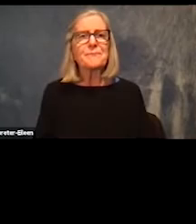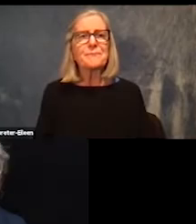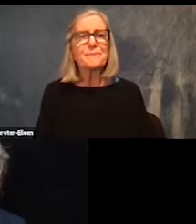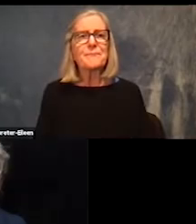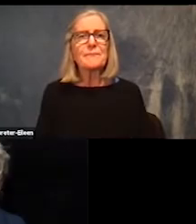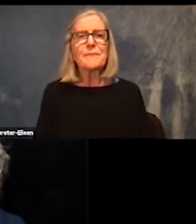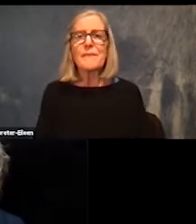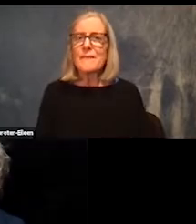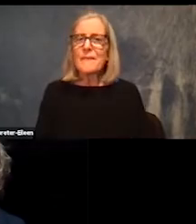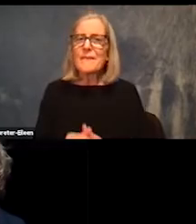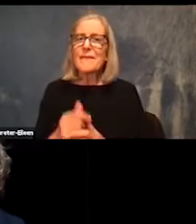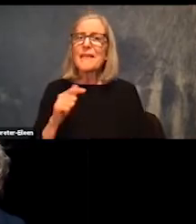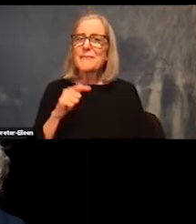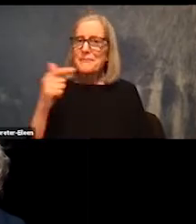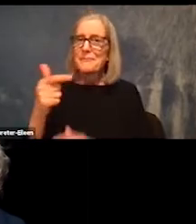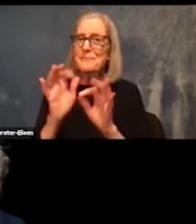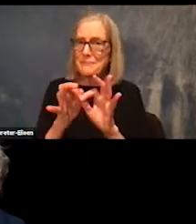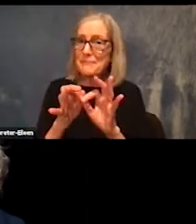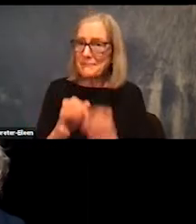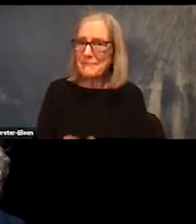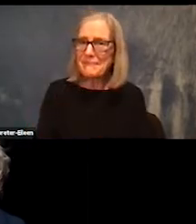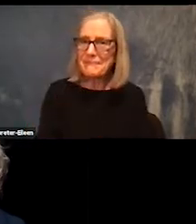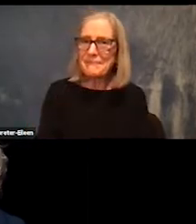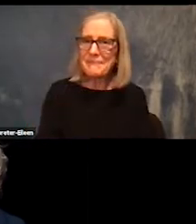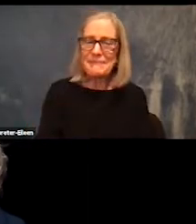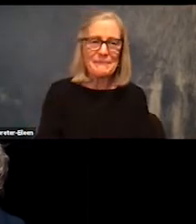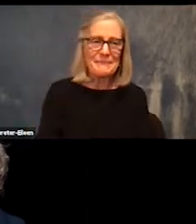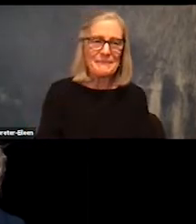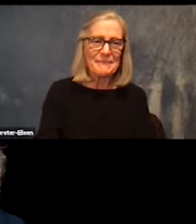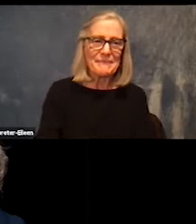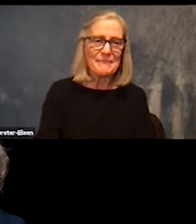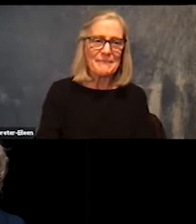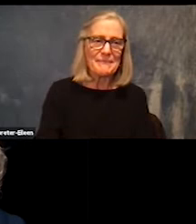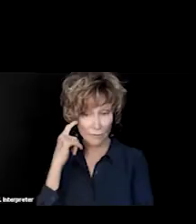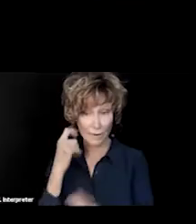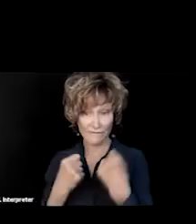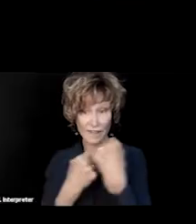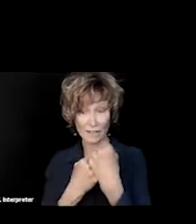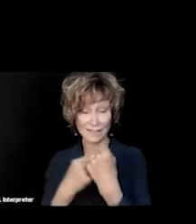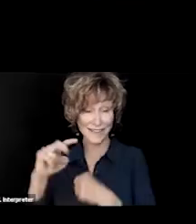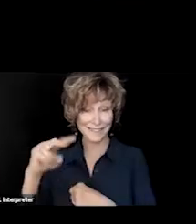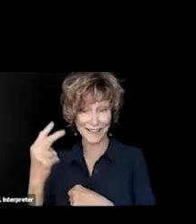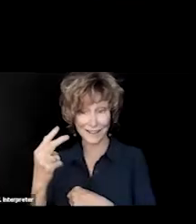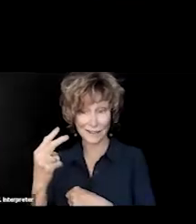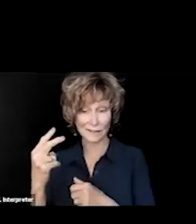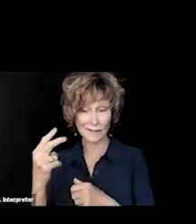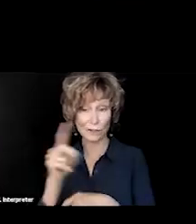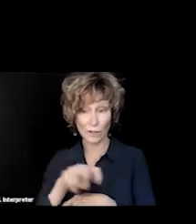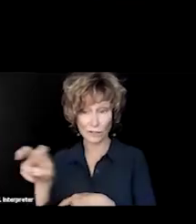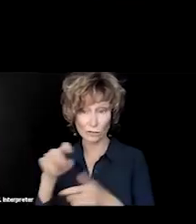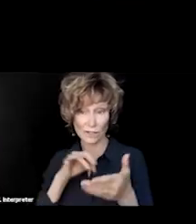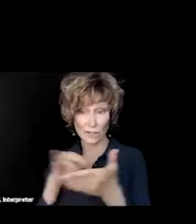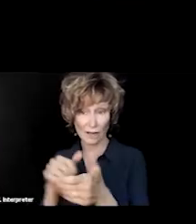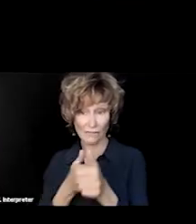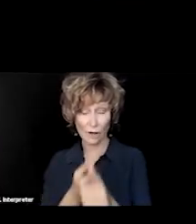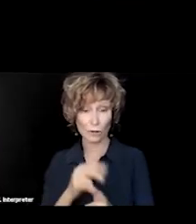You may know that the federal government funded the second National Longitudinal Transition Study following 2,000 youth